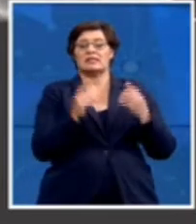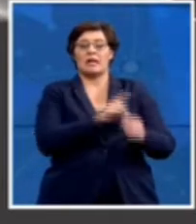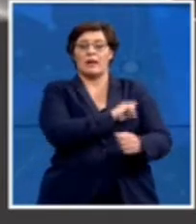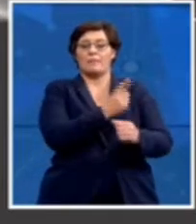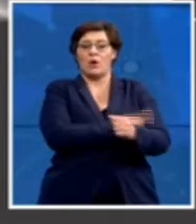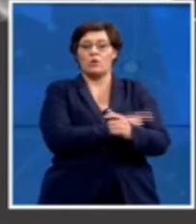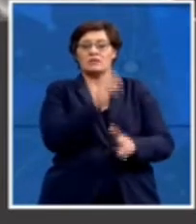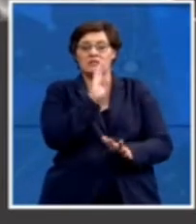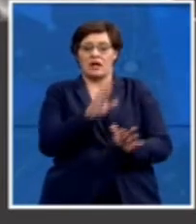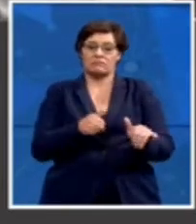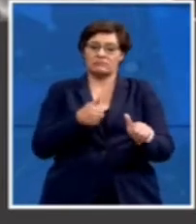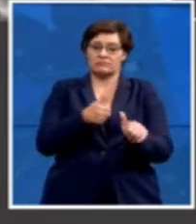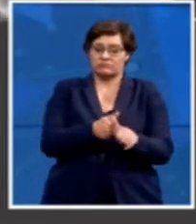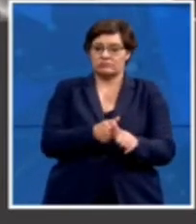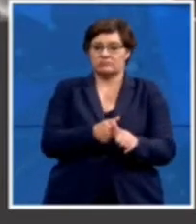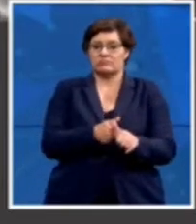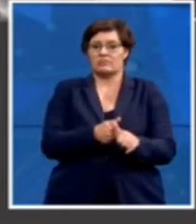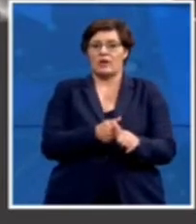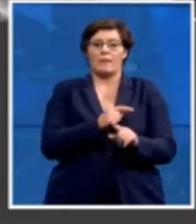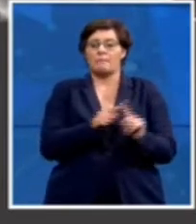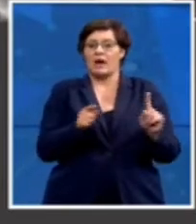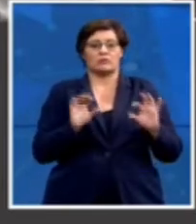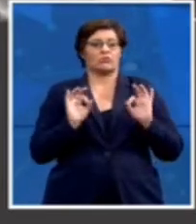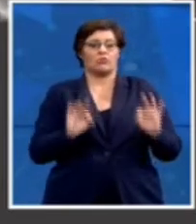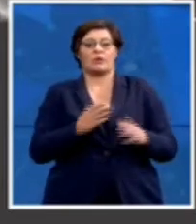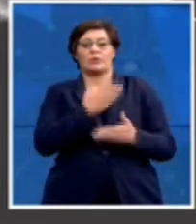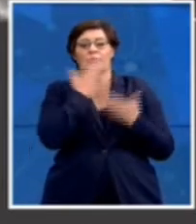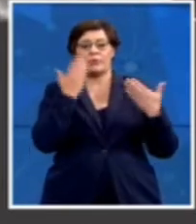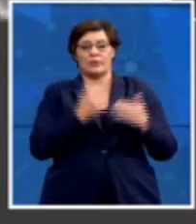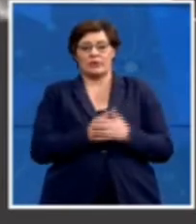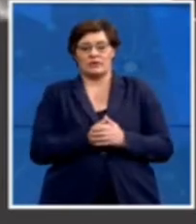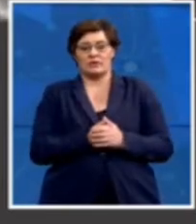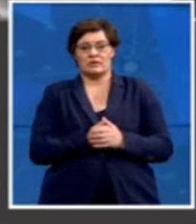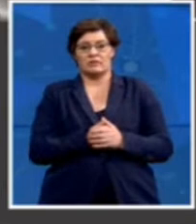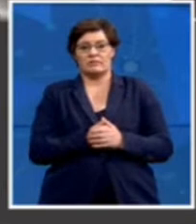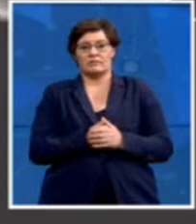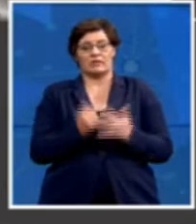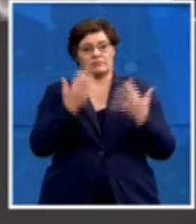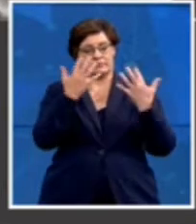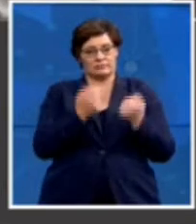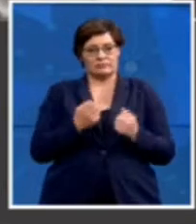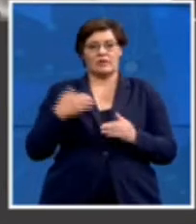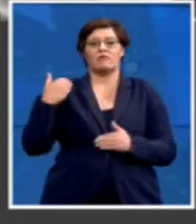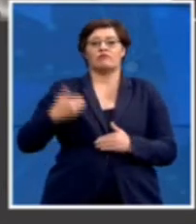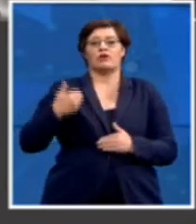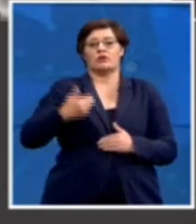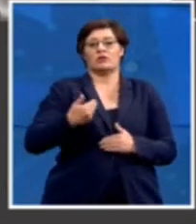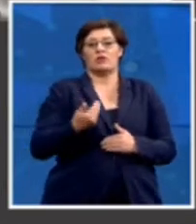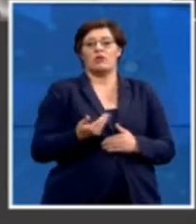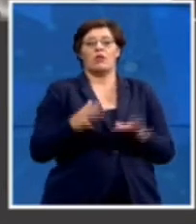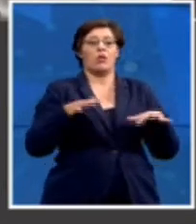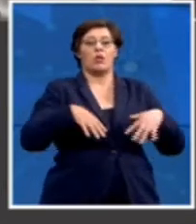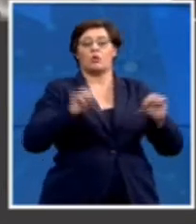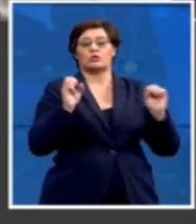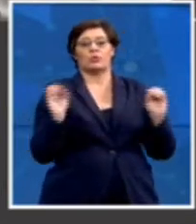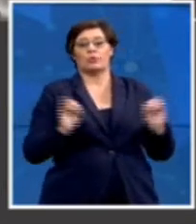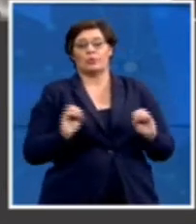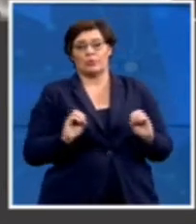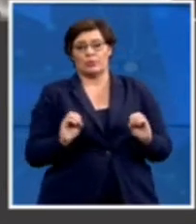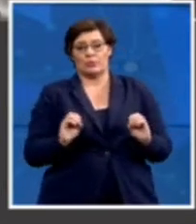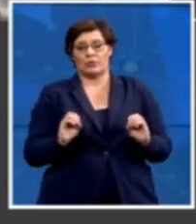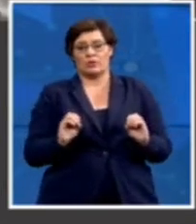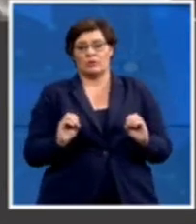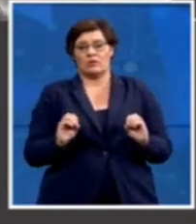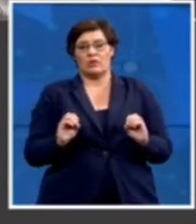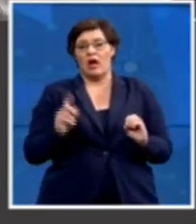to be correct. In my suburb, they have frequently not load shed during the allocated